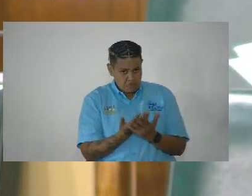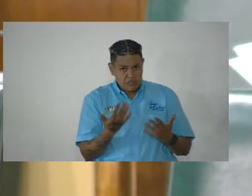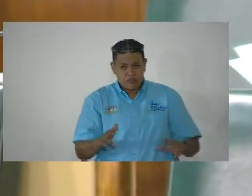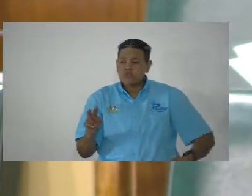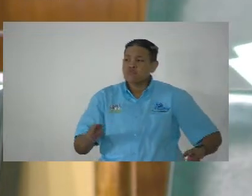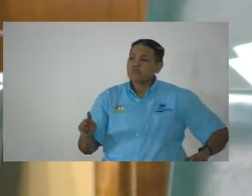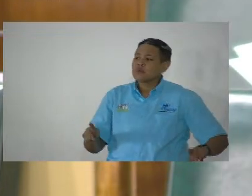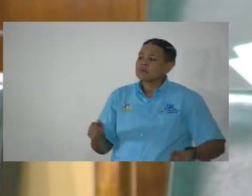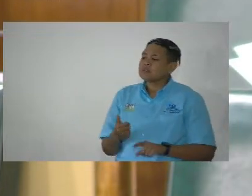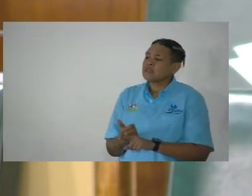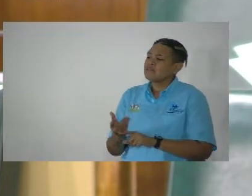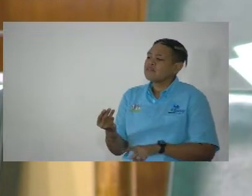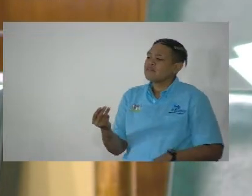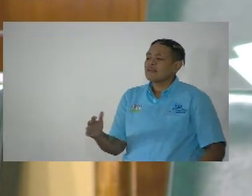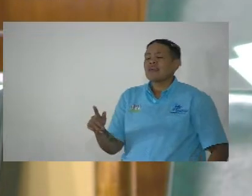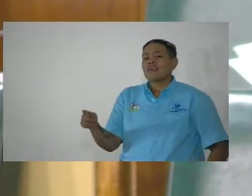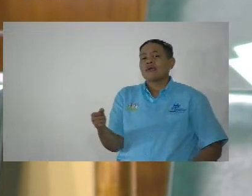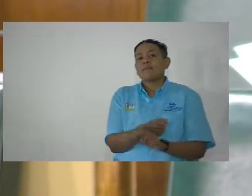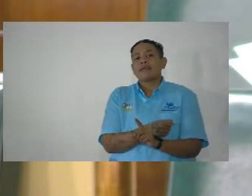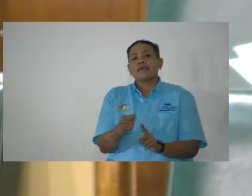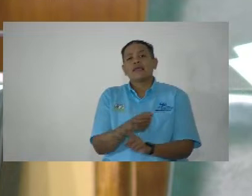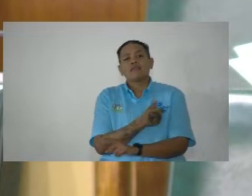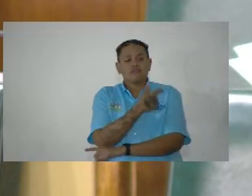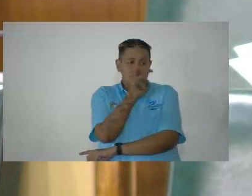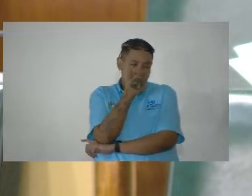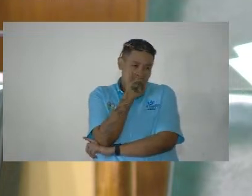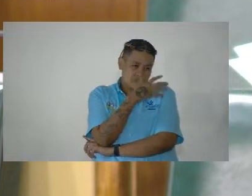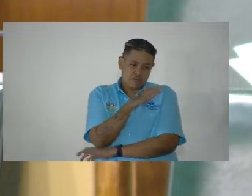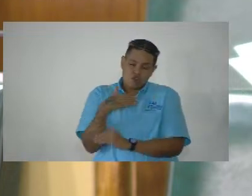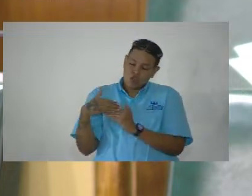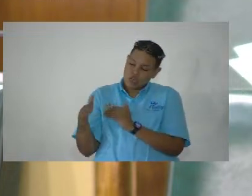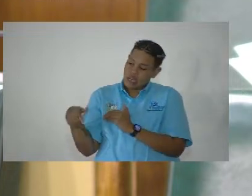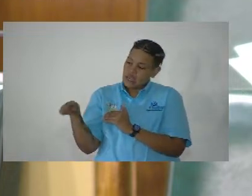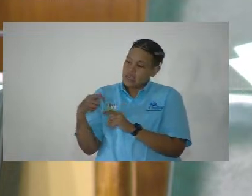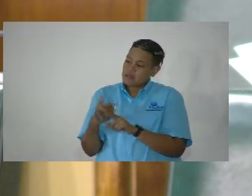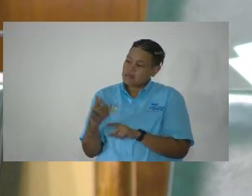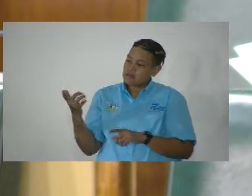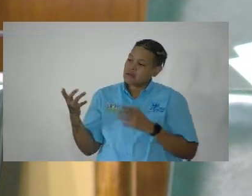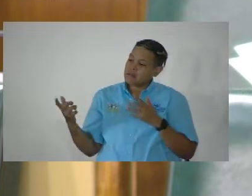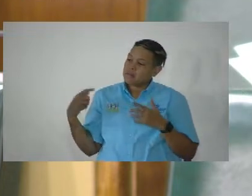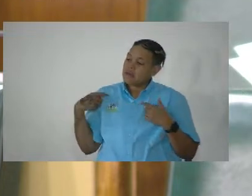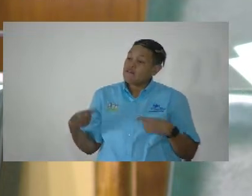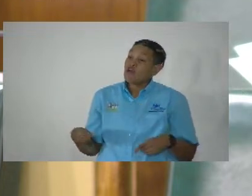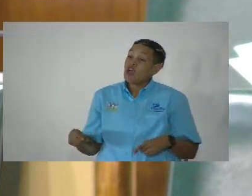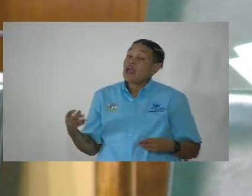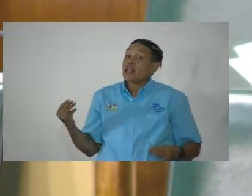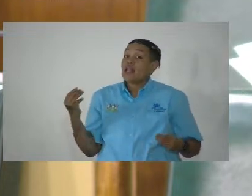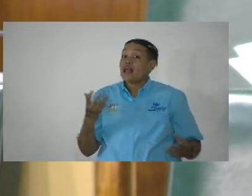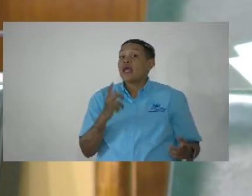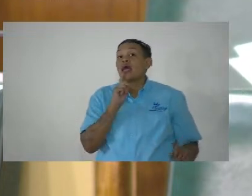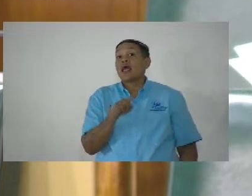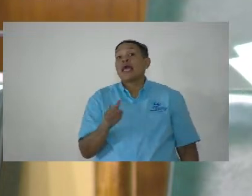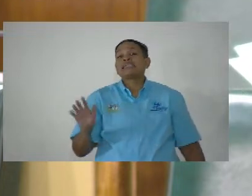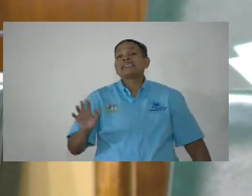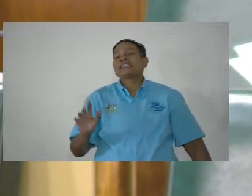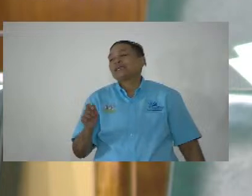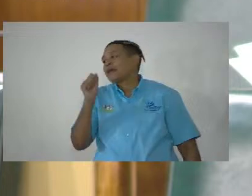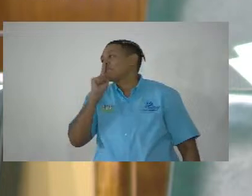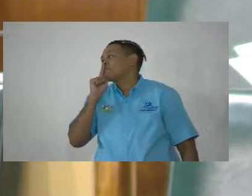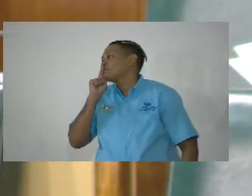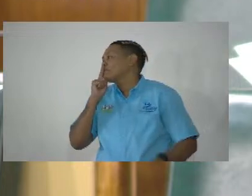persons being beaten. Your next door neighbor, they might be afraid to make a report.